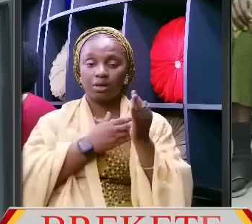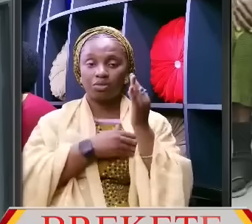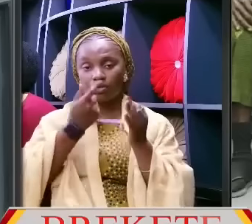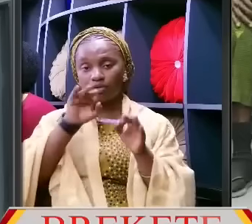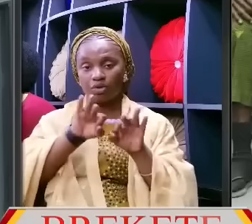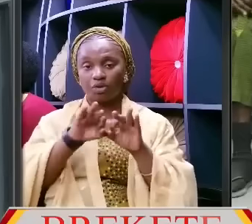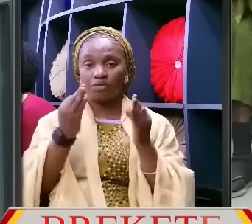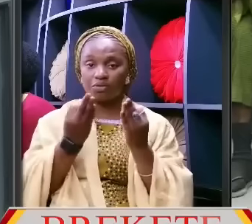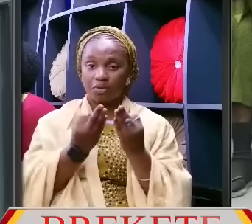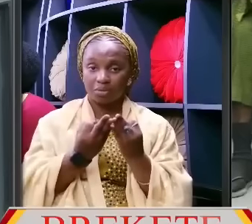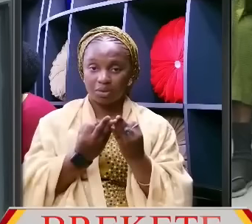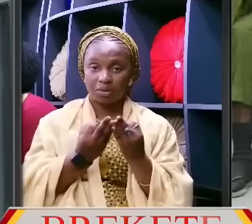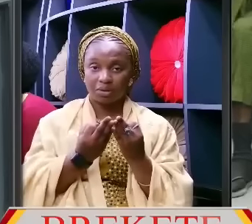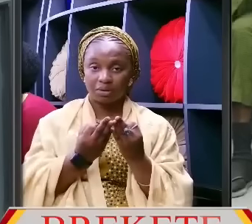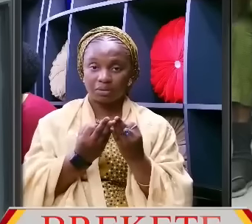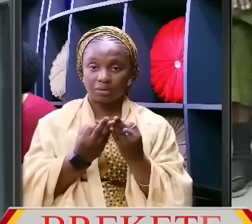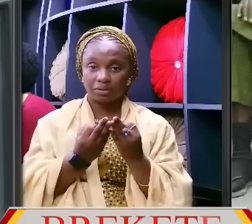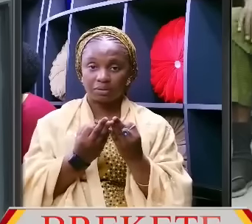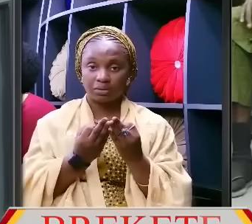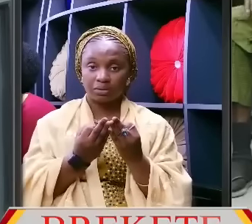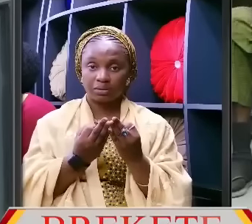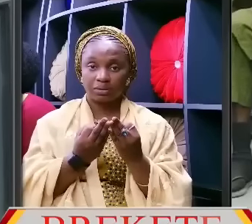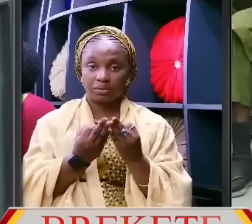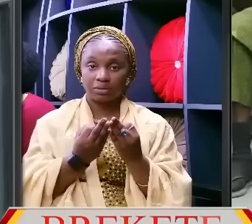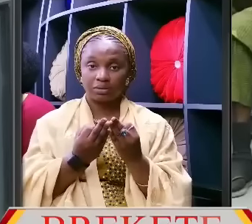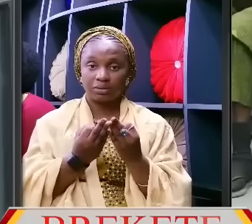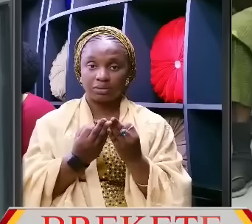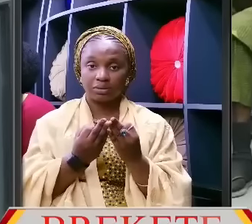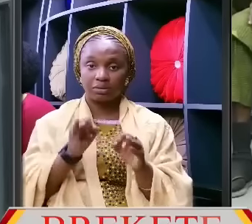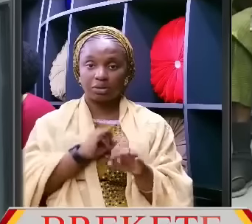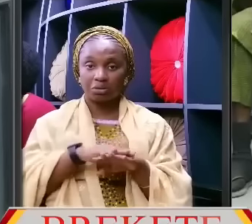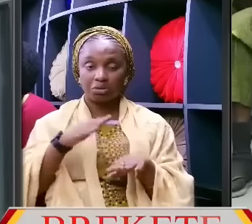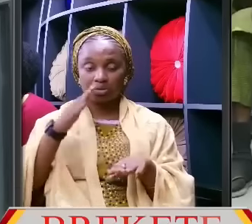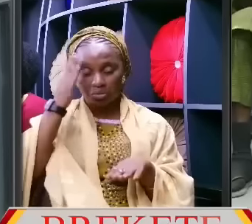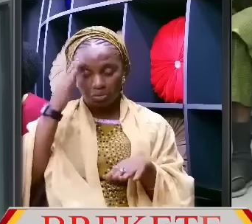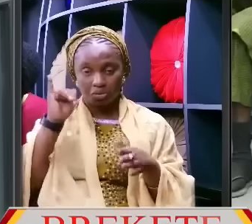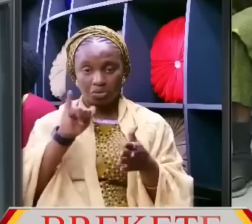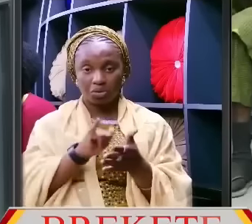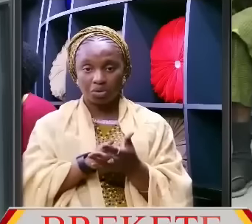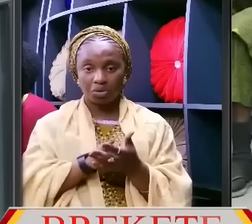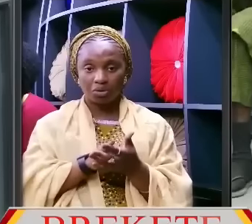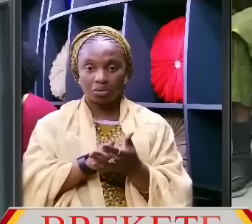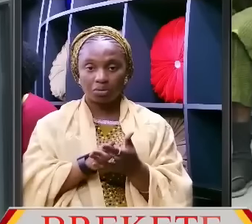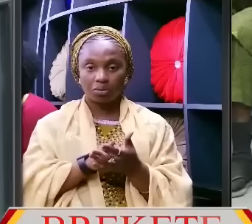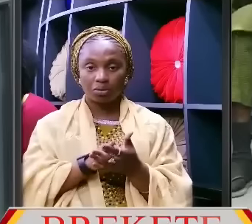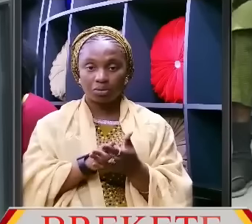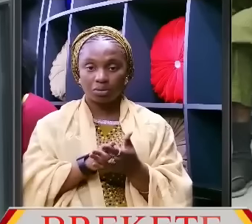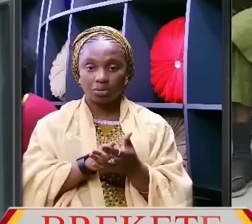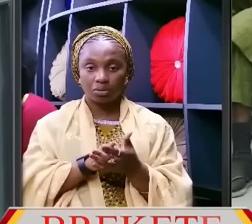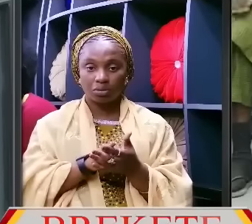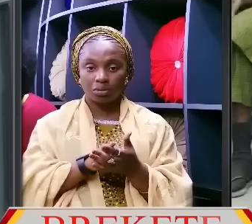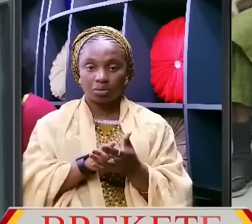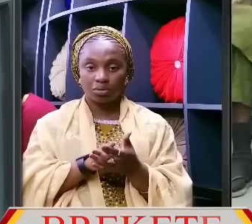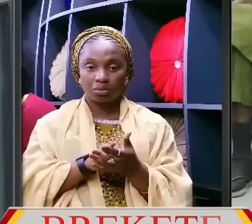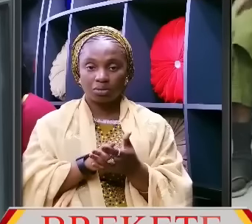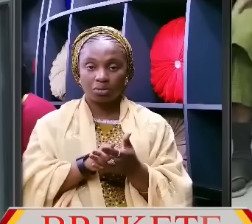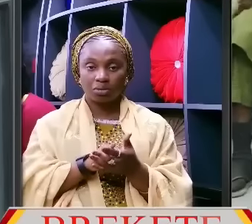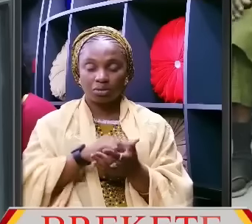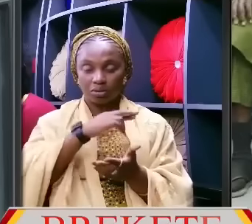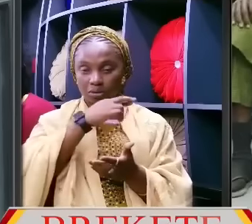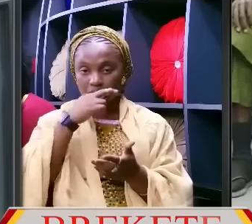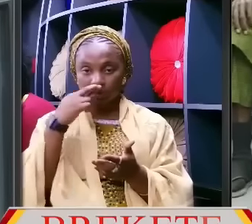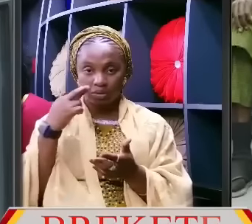Me, I don't know, saying a trap. I use a set for myself. The next day, the boy take over my wife.